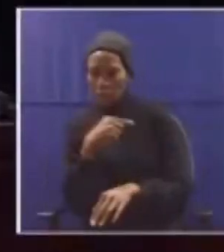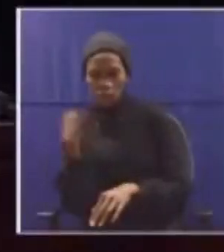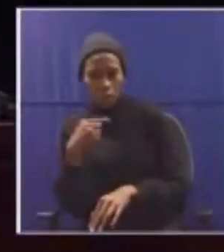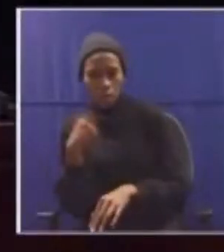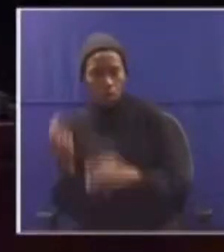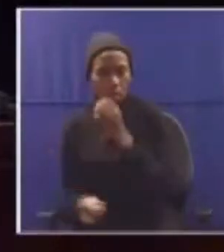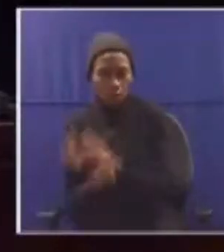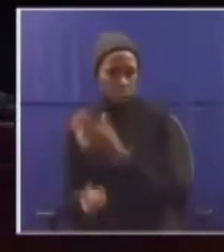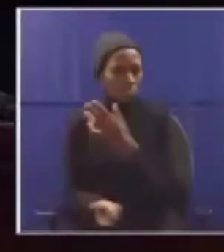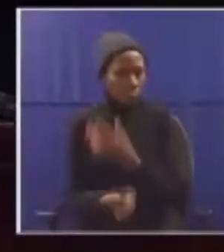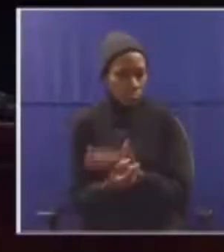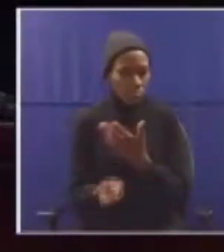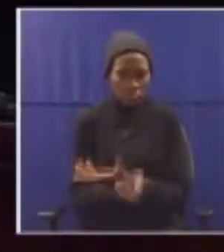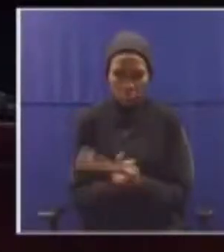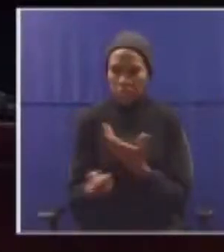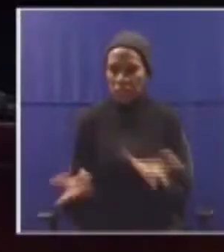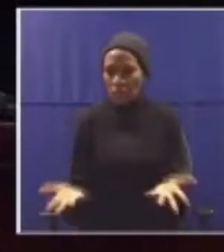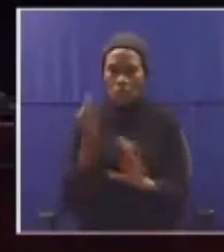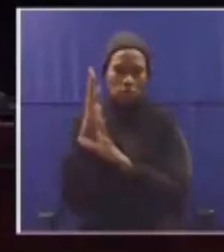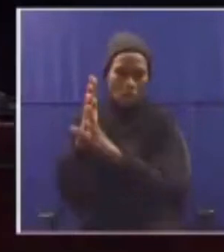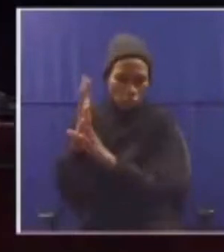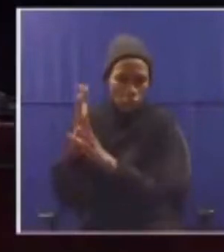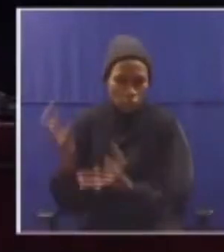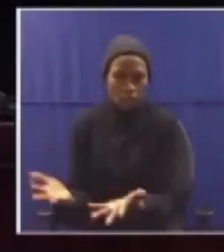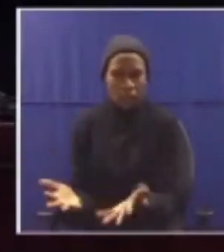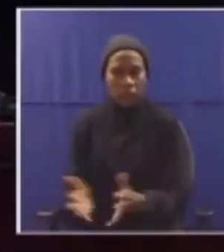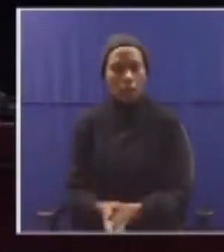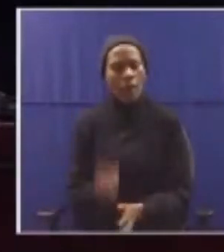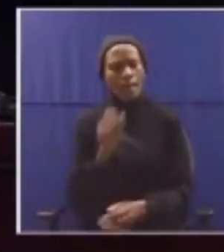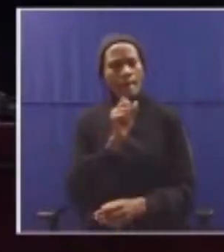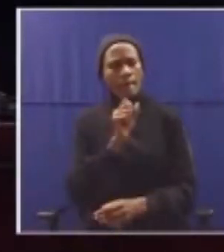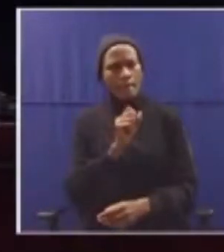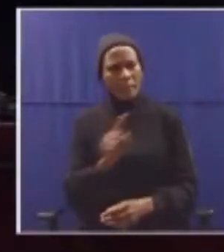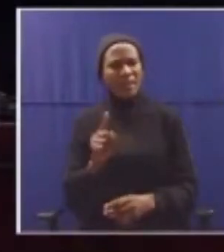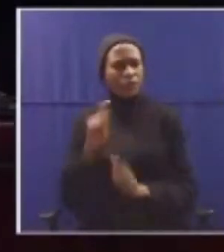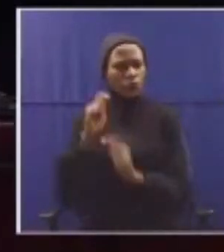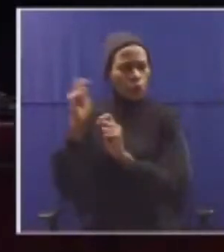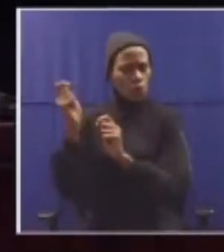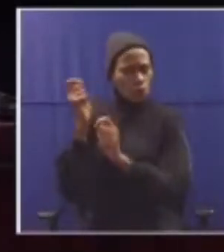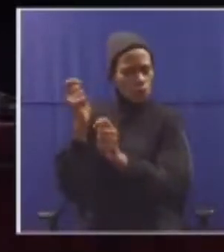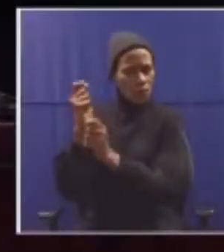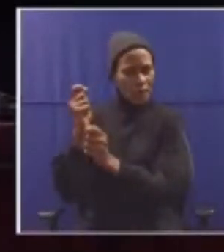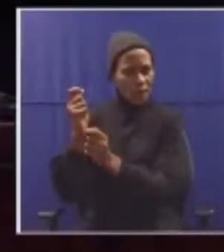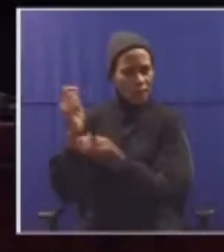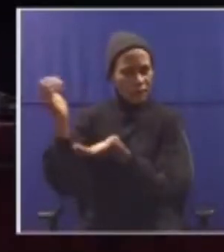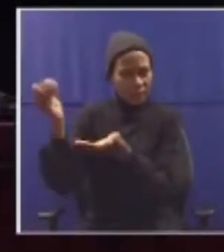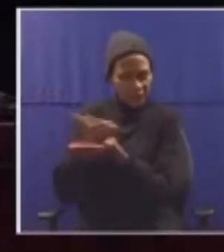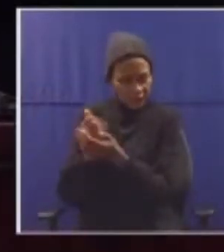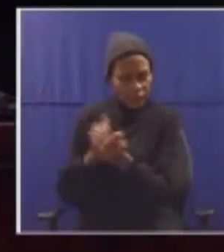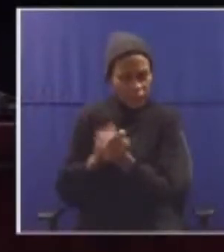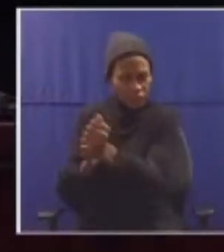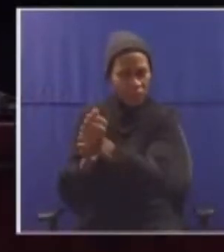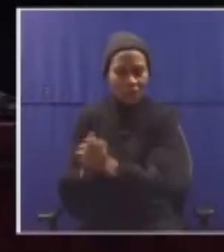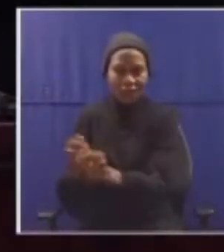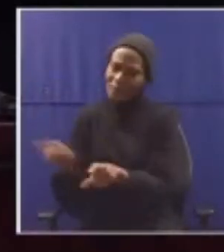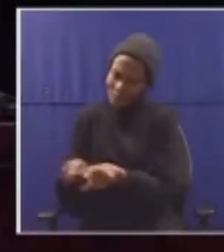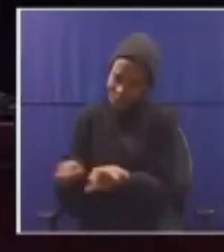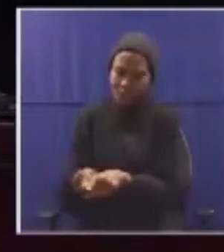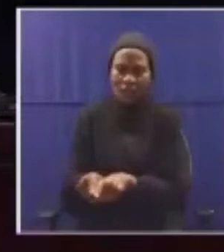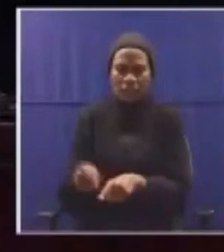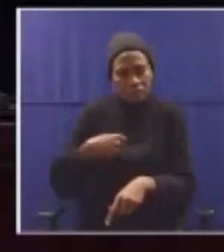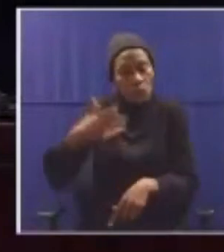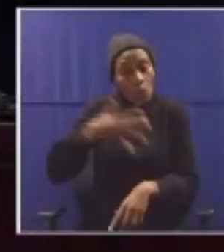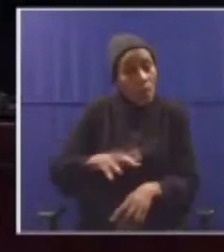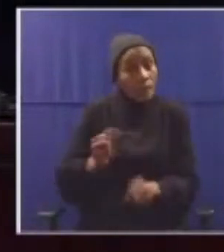our society generally, in the townships. But when it comes to rural safety strategy as well, we want to make sure